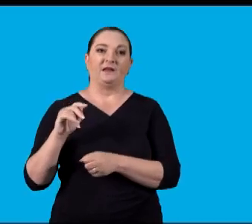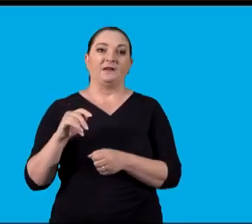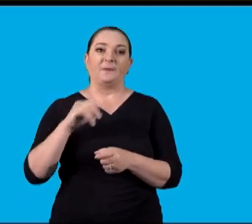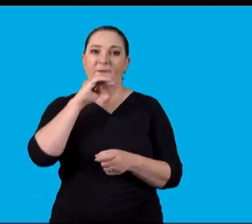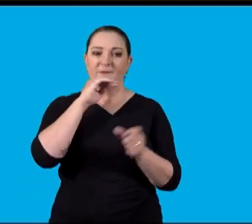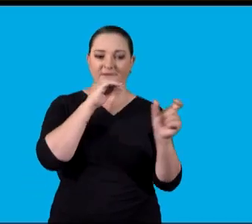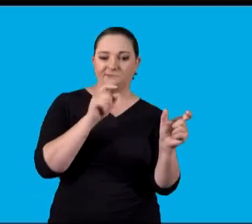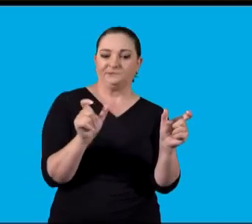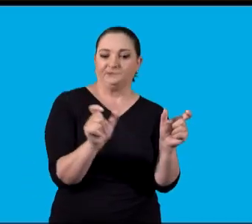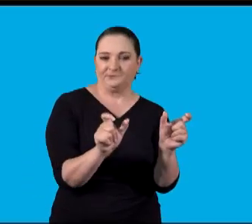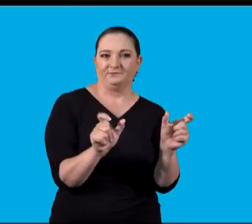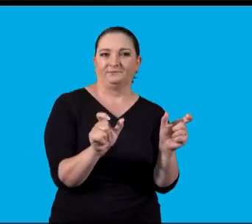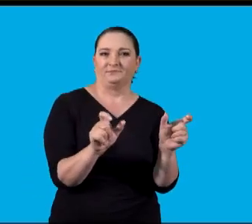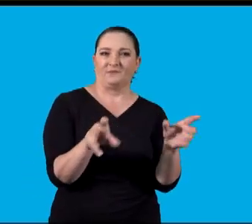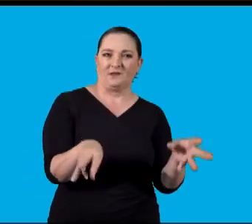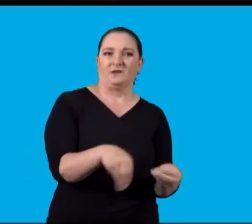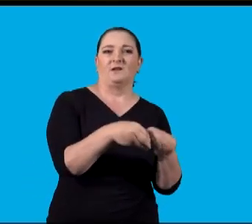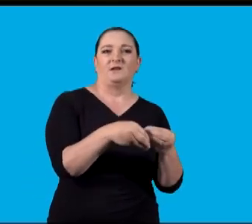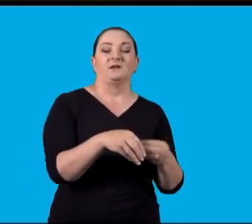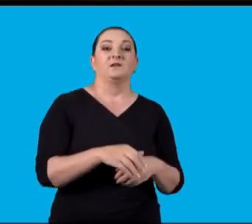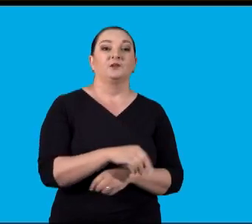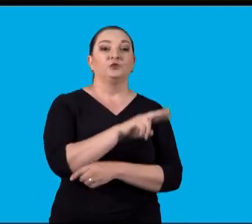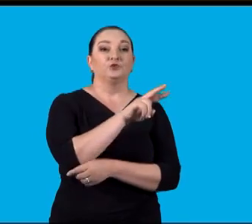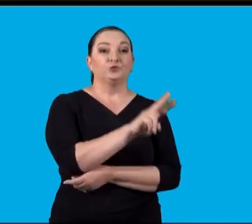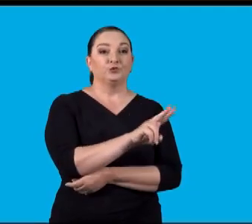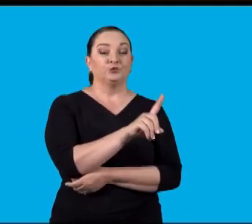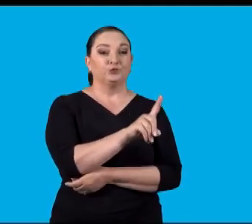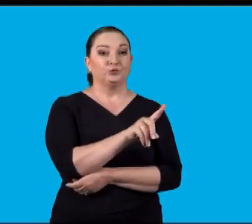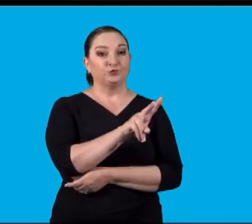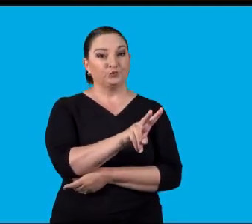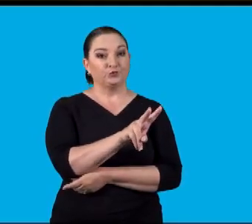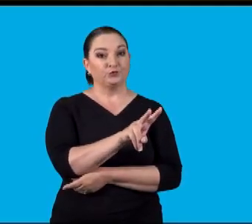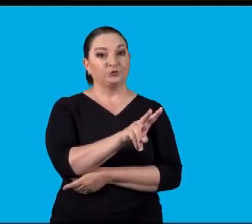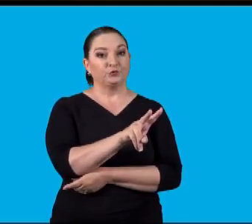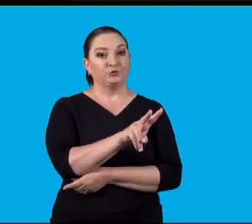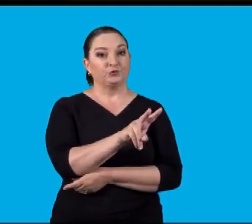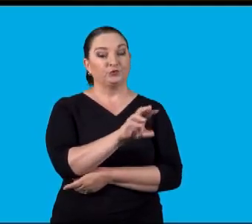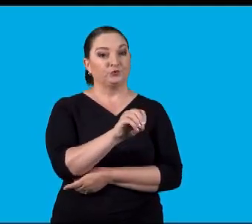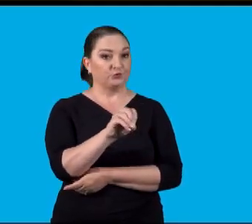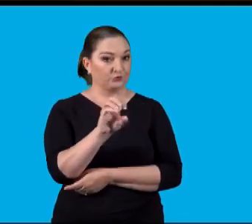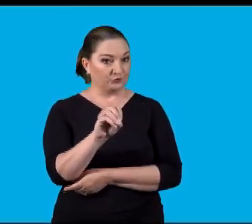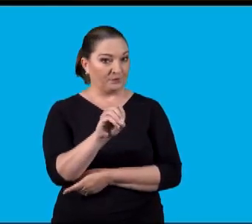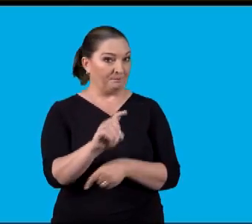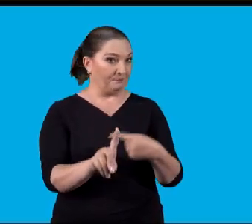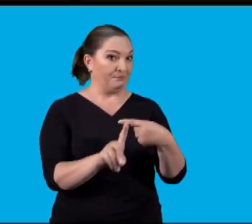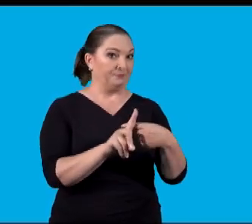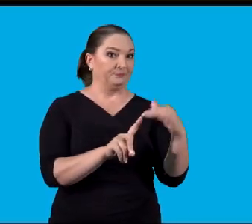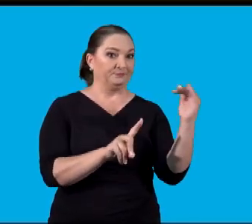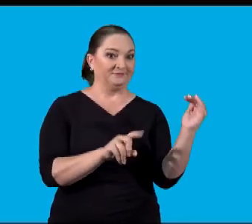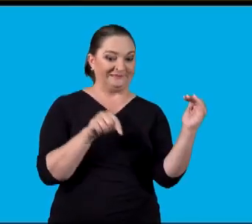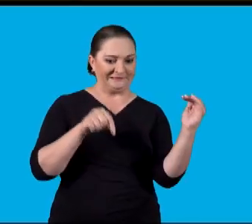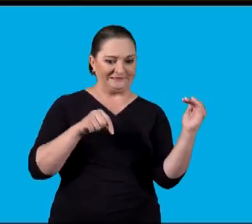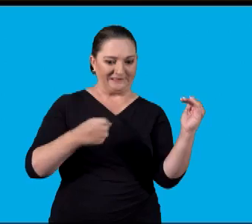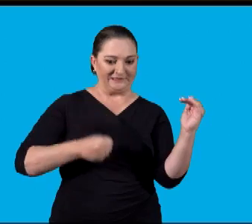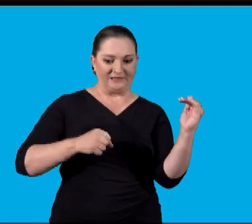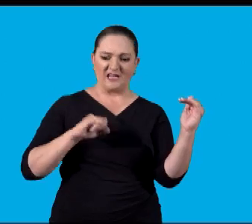we have it already given, which is 212,000. So here I have my 212,000. Then I need